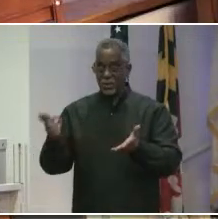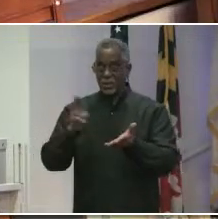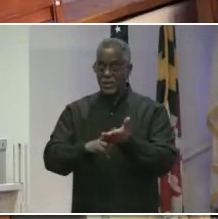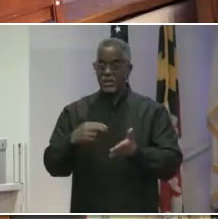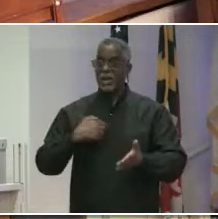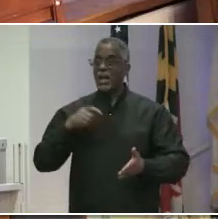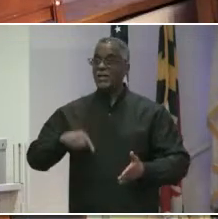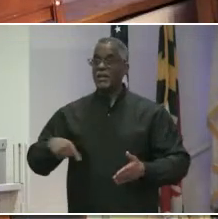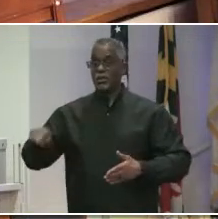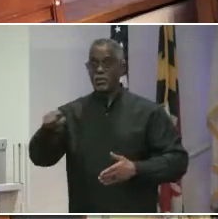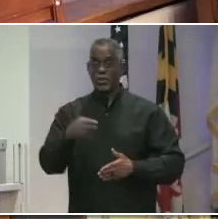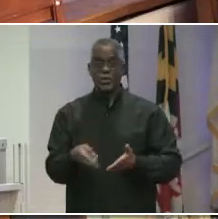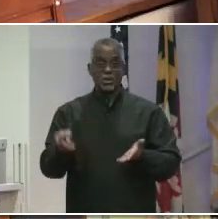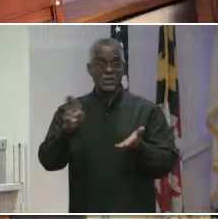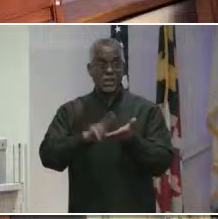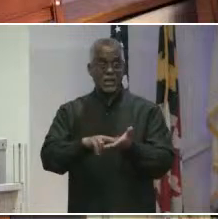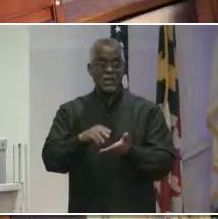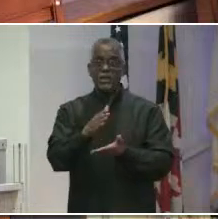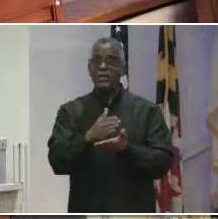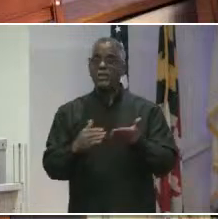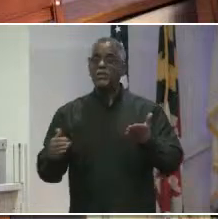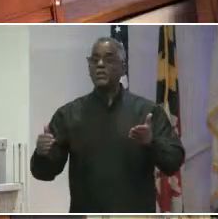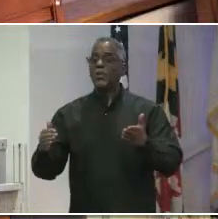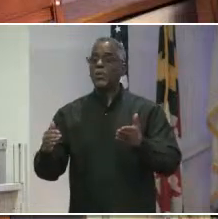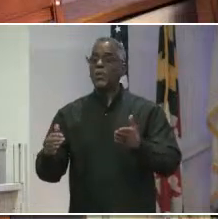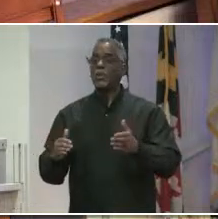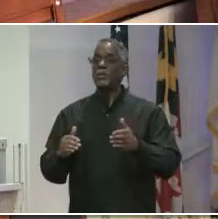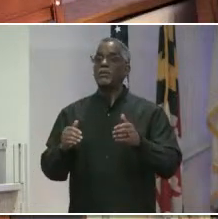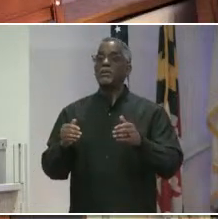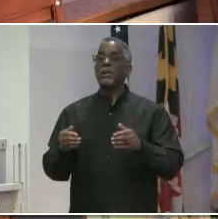if somebody out there can put a sheet of paper